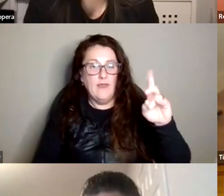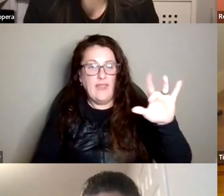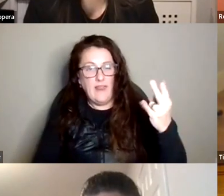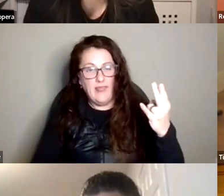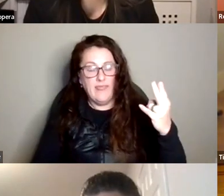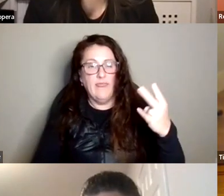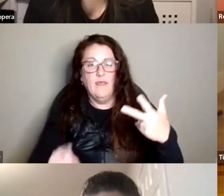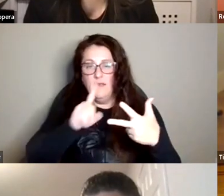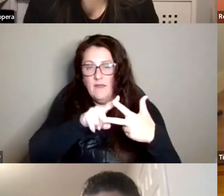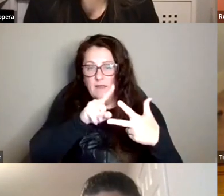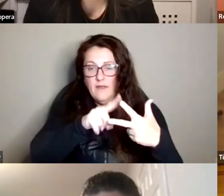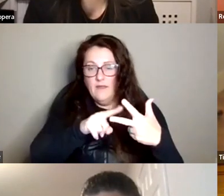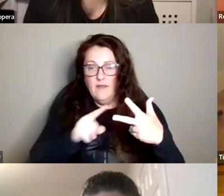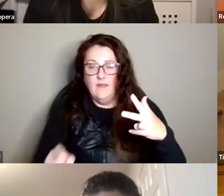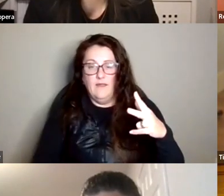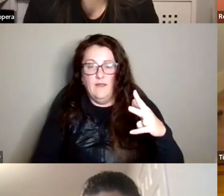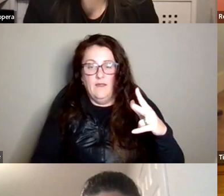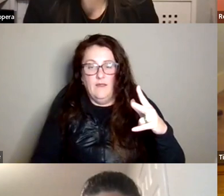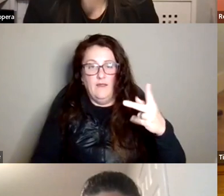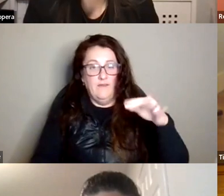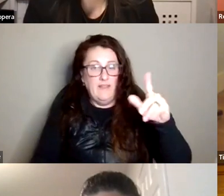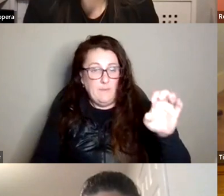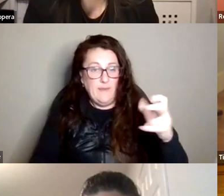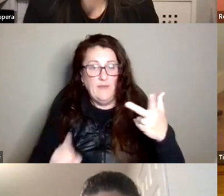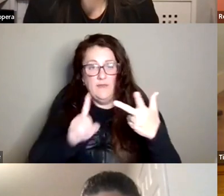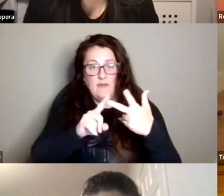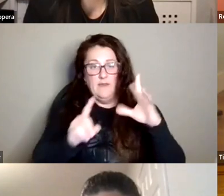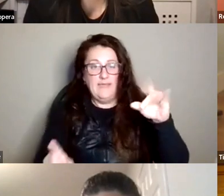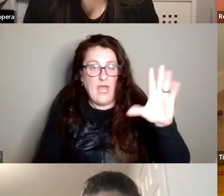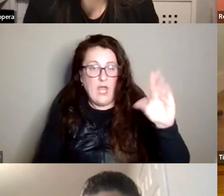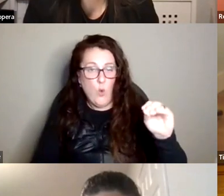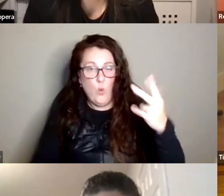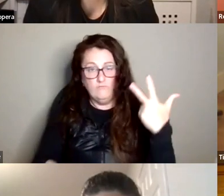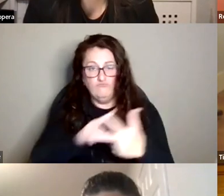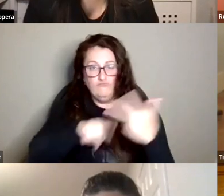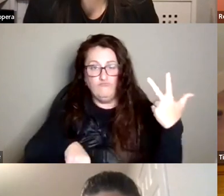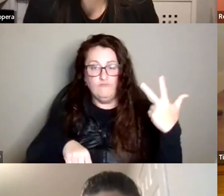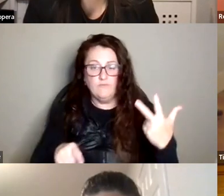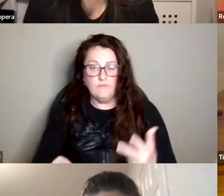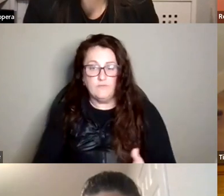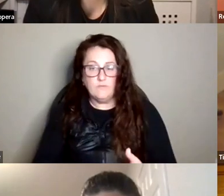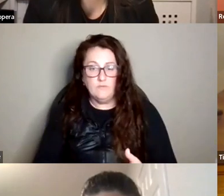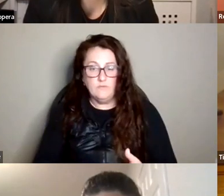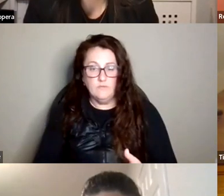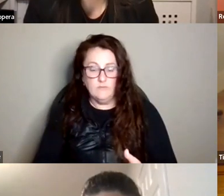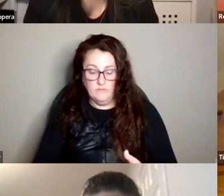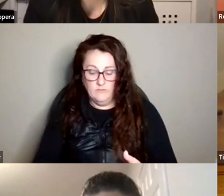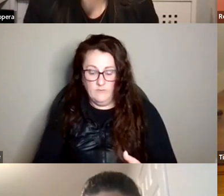Basil, Jessica Philippe, and Diego Labrador. Ms. Basil, you're next.